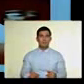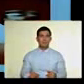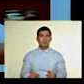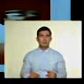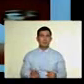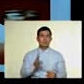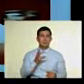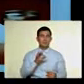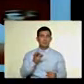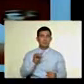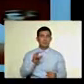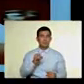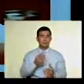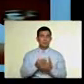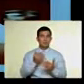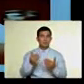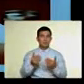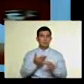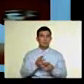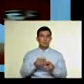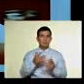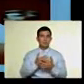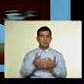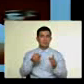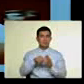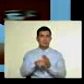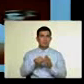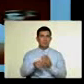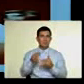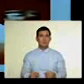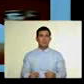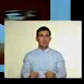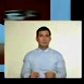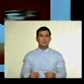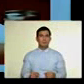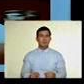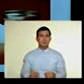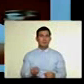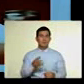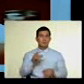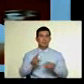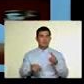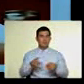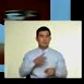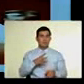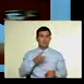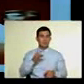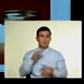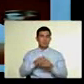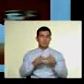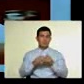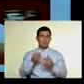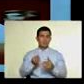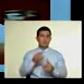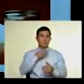Noruda foydali qazilmalar esa yer bag'rida qatlam-qatlam bo'lib yotadi. Ba'zan bunday qatlamlarning qalinligi bir